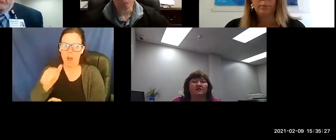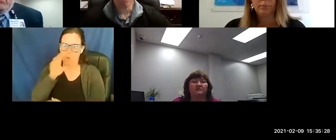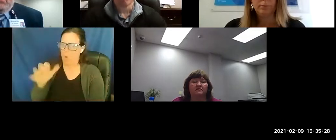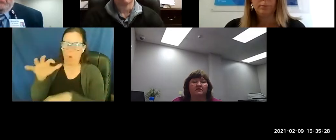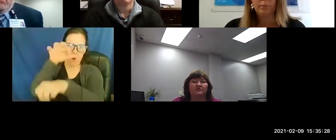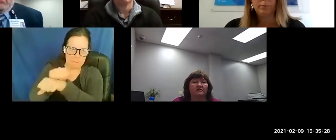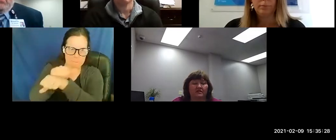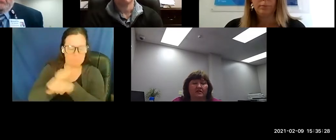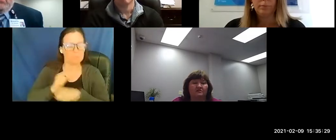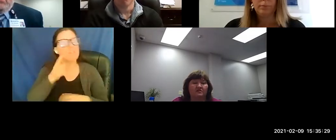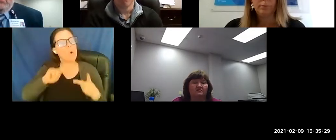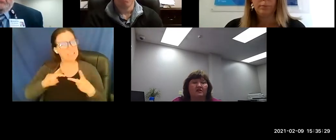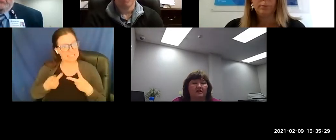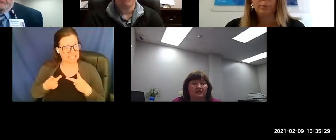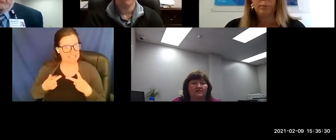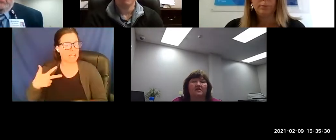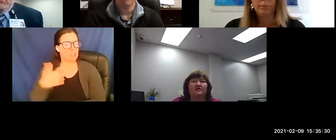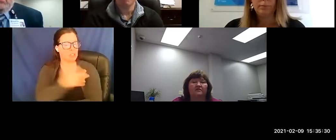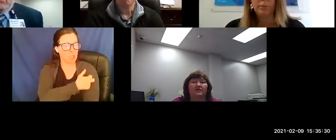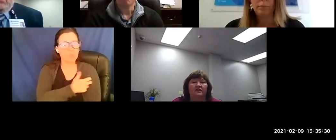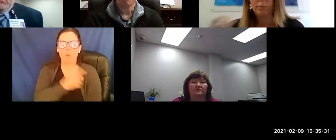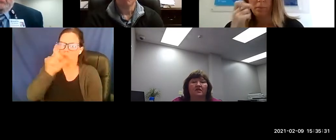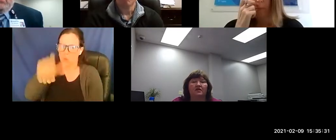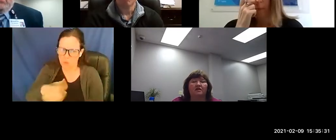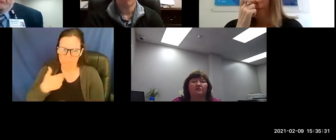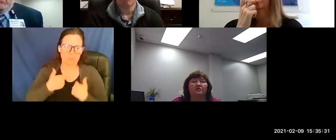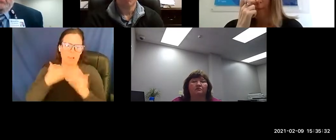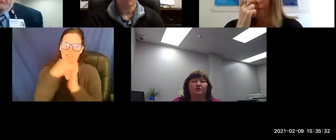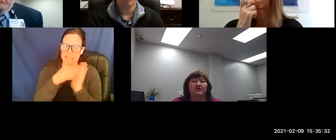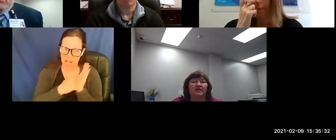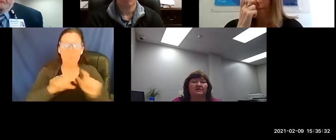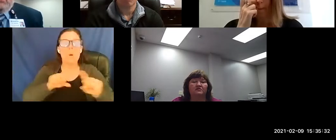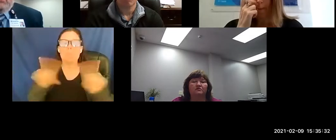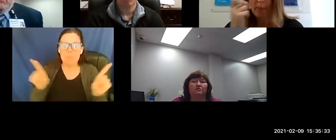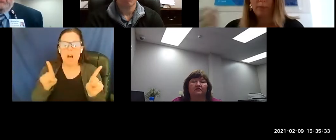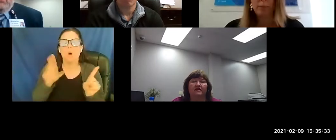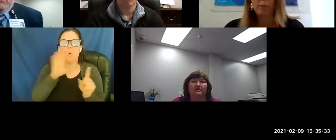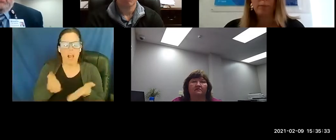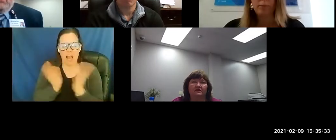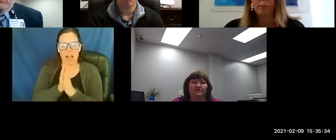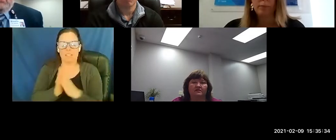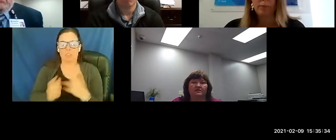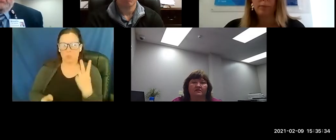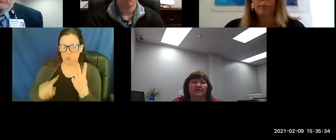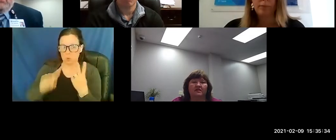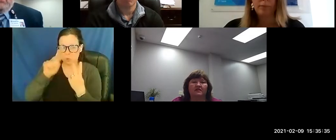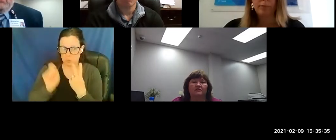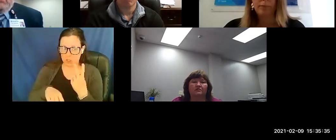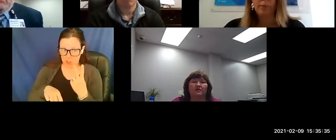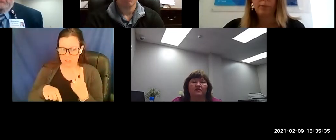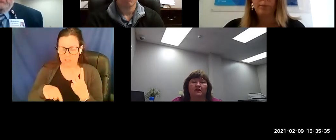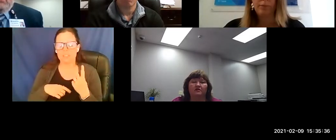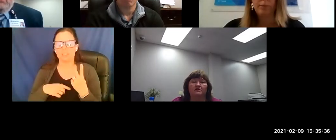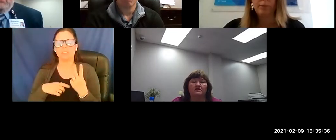sign up for, again, you still do not need to sign up for an account, but you will be asked 2 qualifying questions that